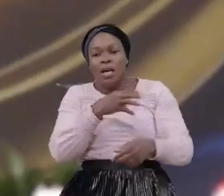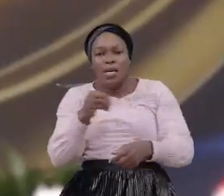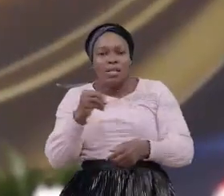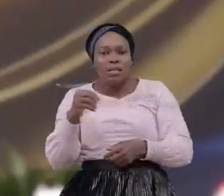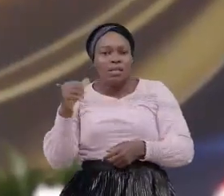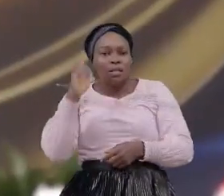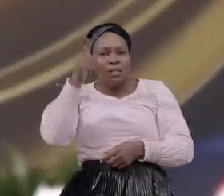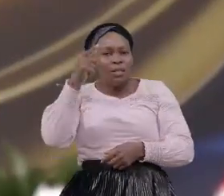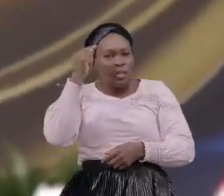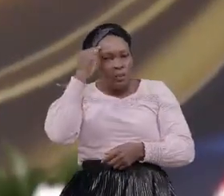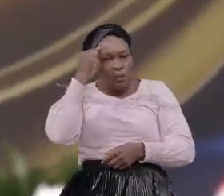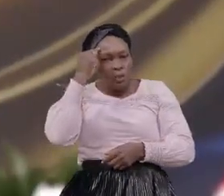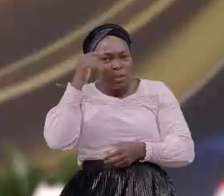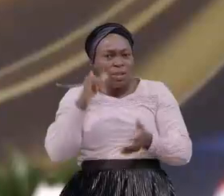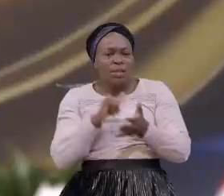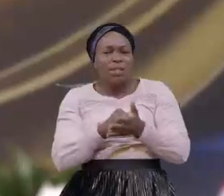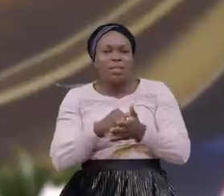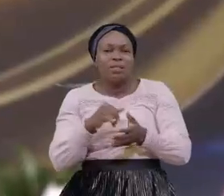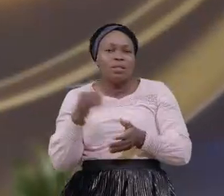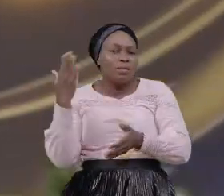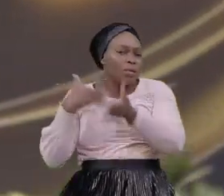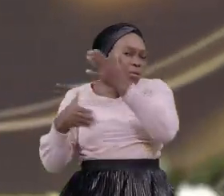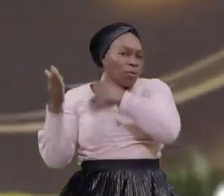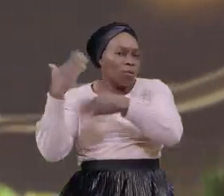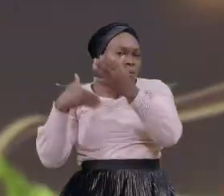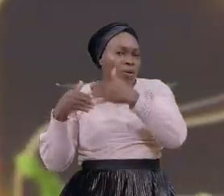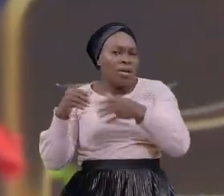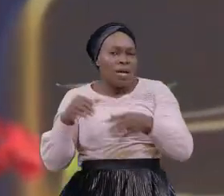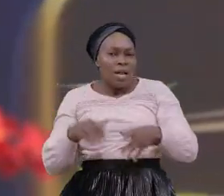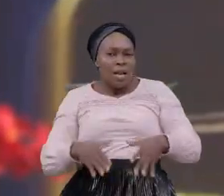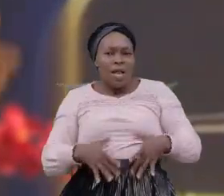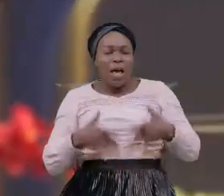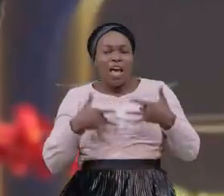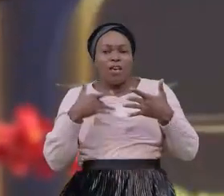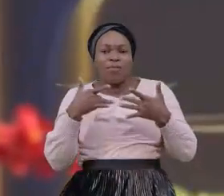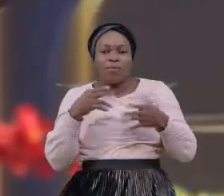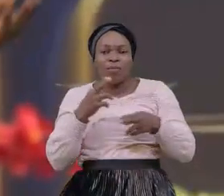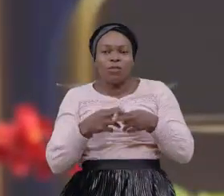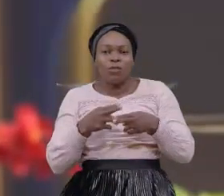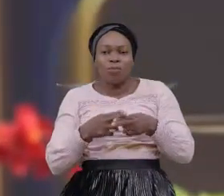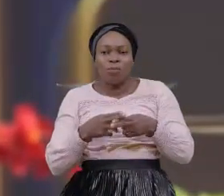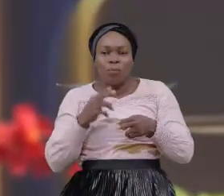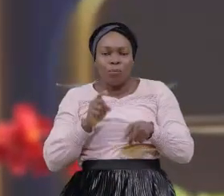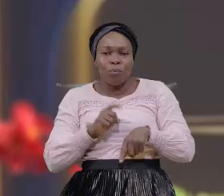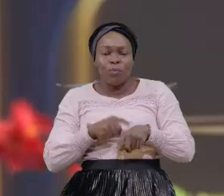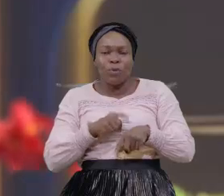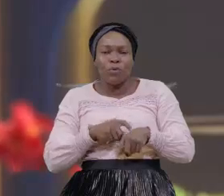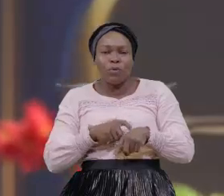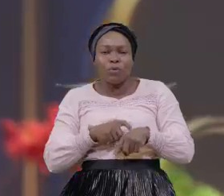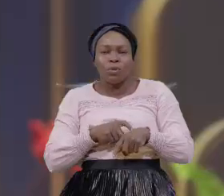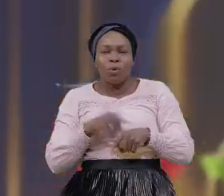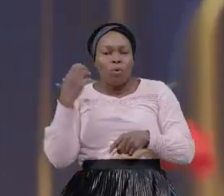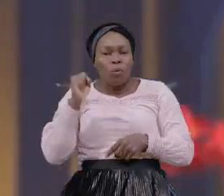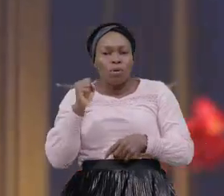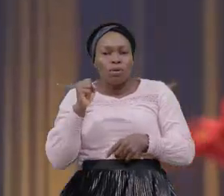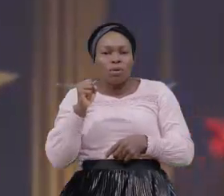just a century ago that lifespan in the most developed countries was about 40, 45 years.